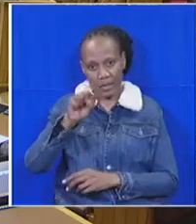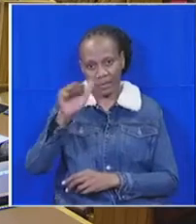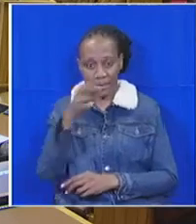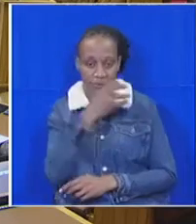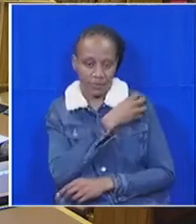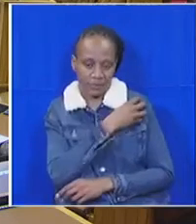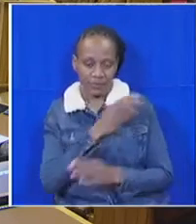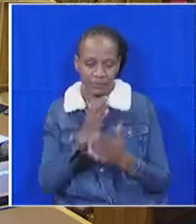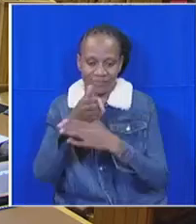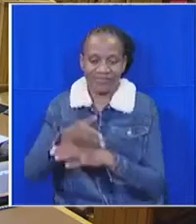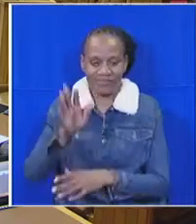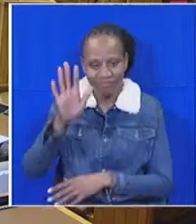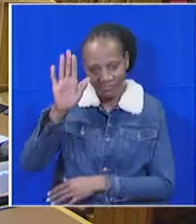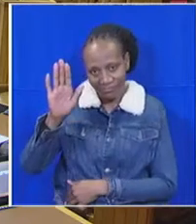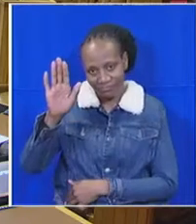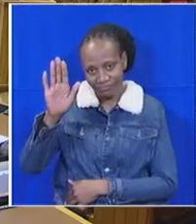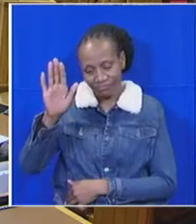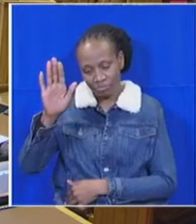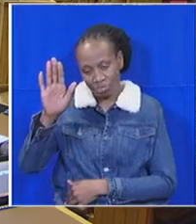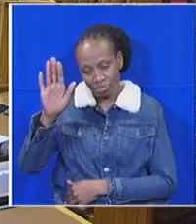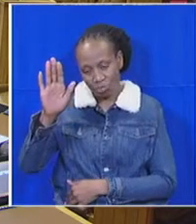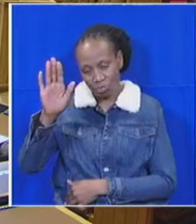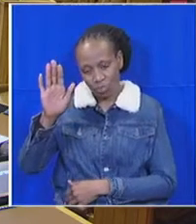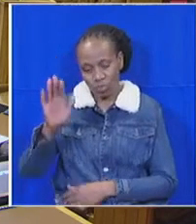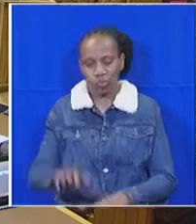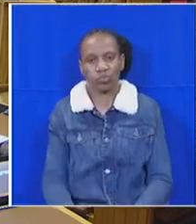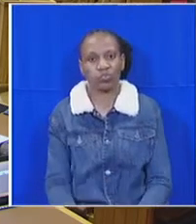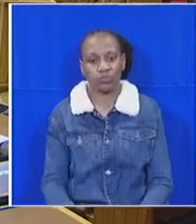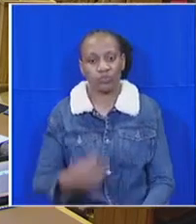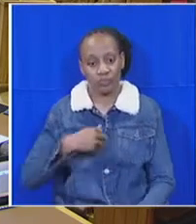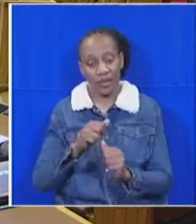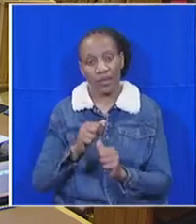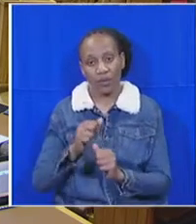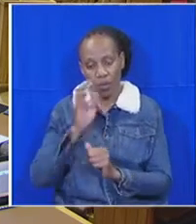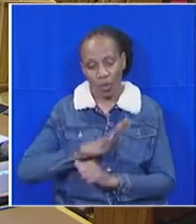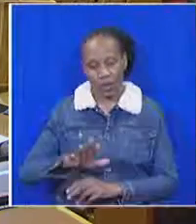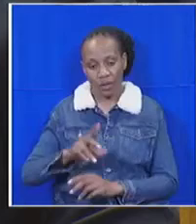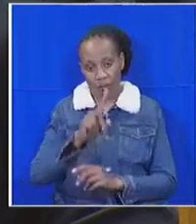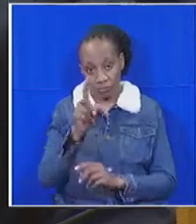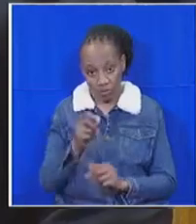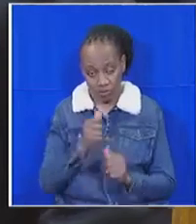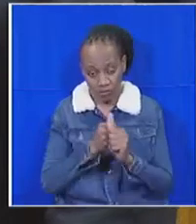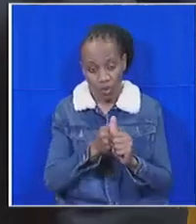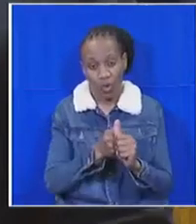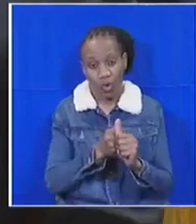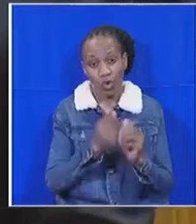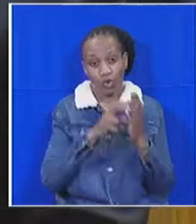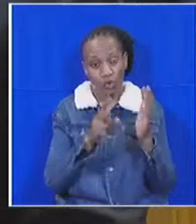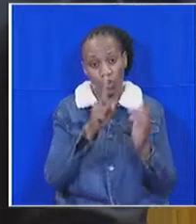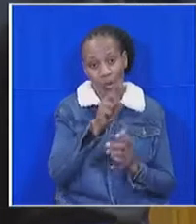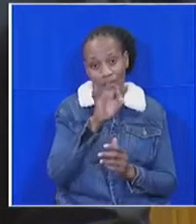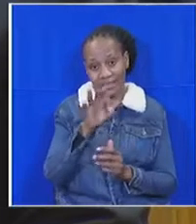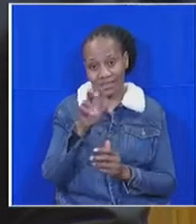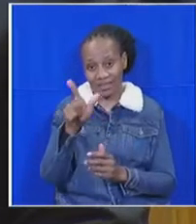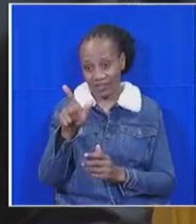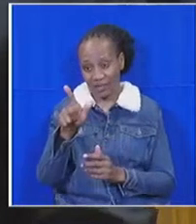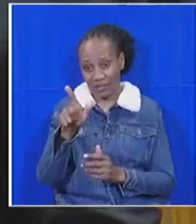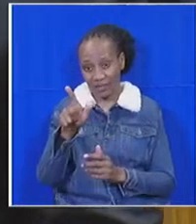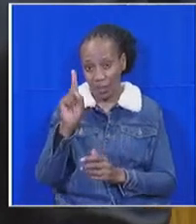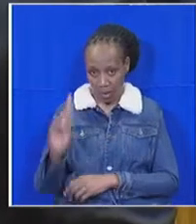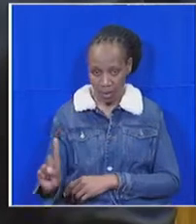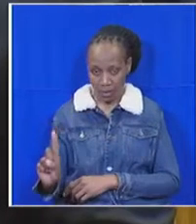House Chair. Honorable Steenhuisen. I'd like to address you in terms of Rule 1371, if I may. 1371.